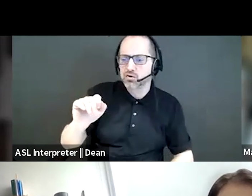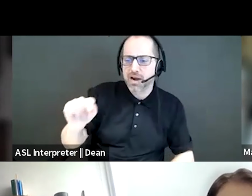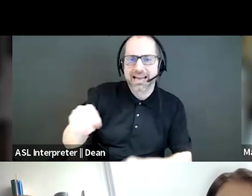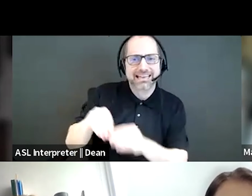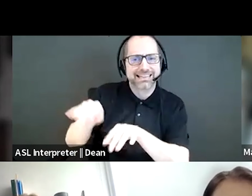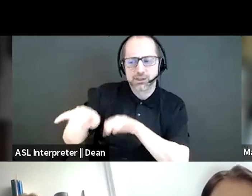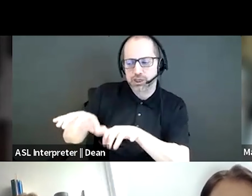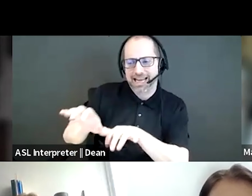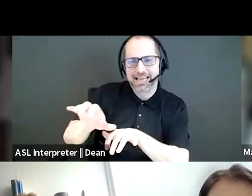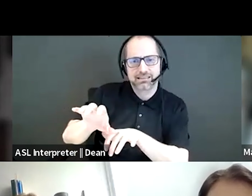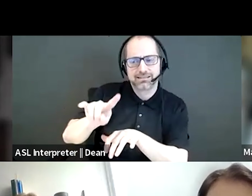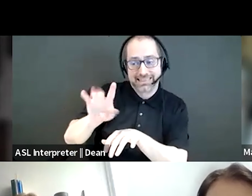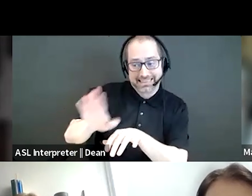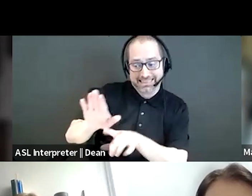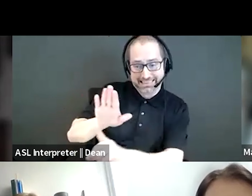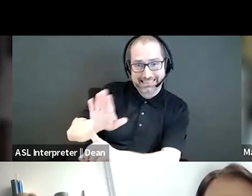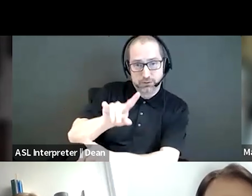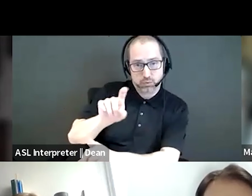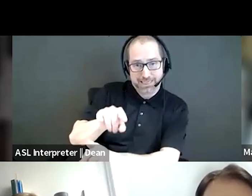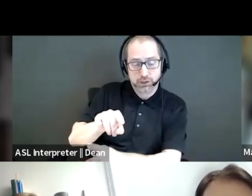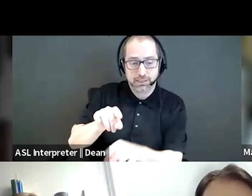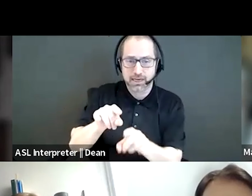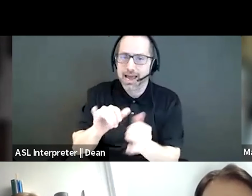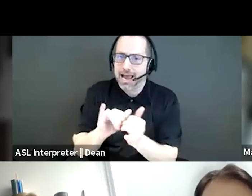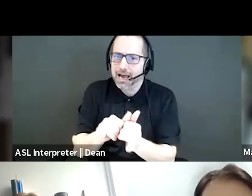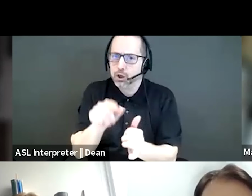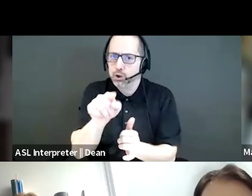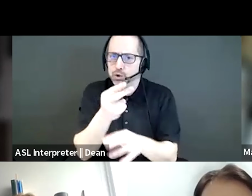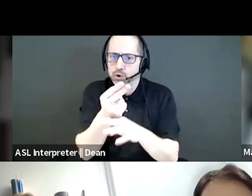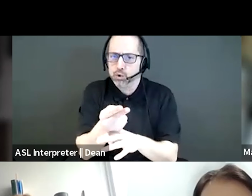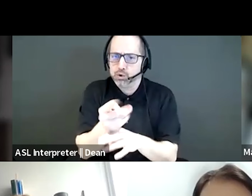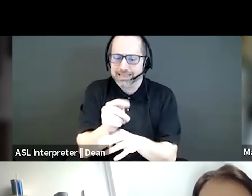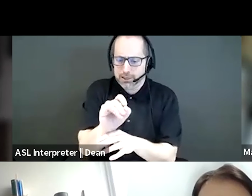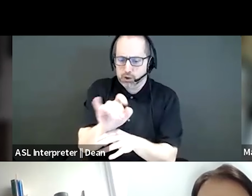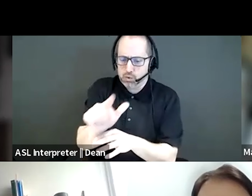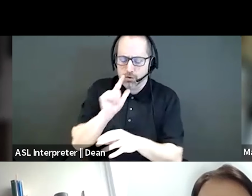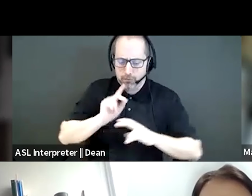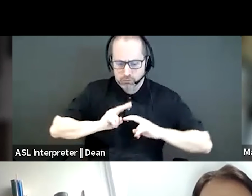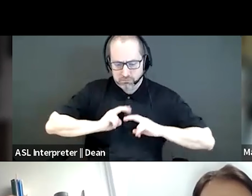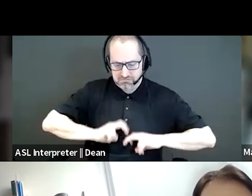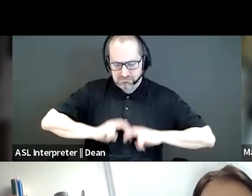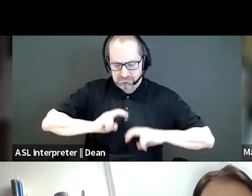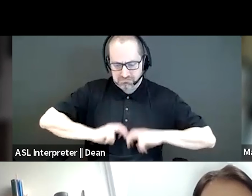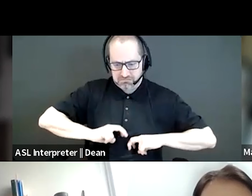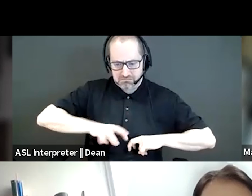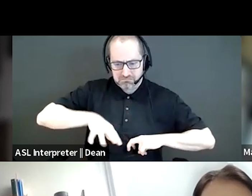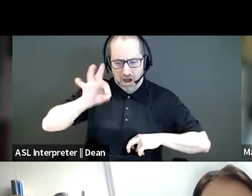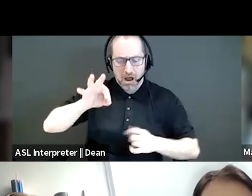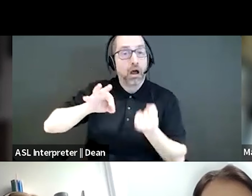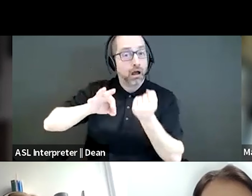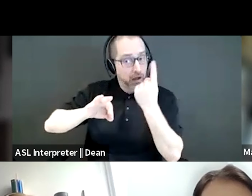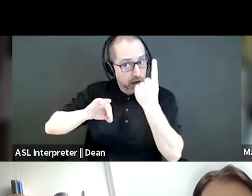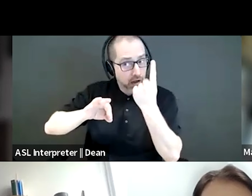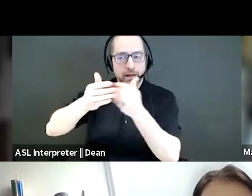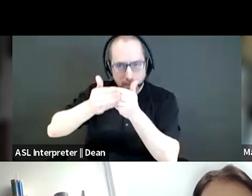they've used this tool to learn, to move forward, either in job search or in their career, because it doesn't have to be